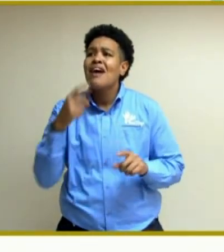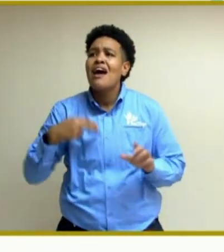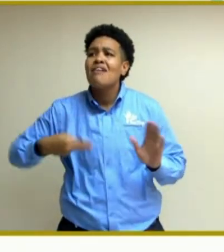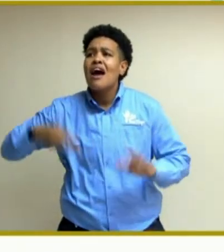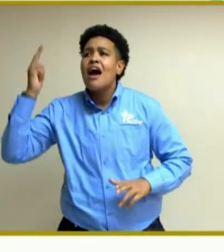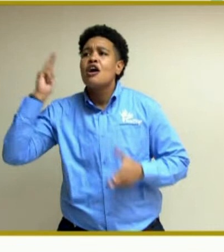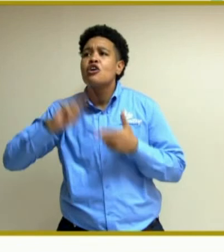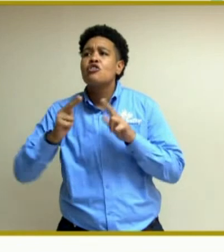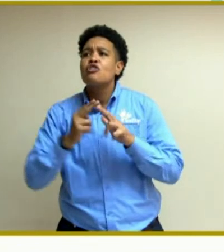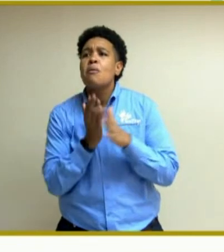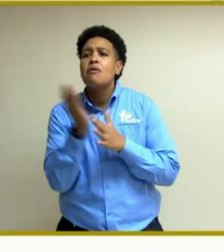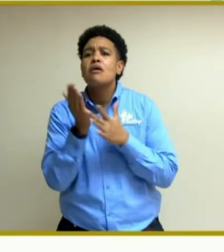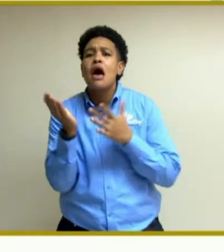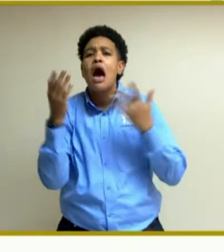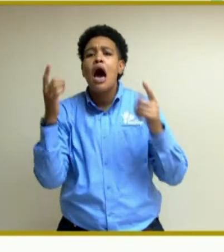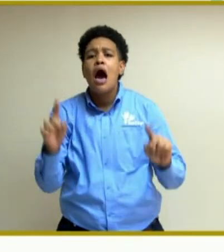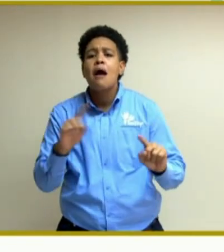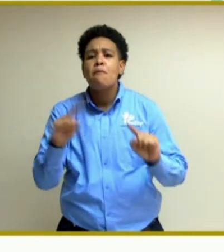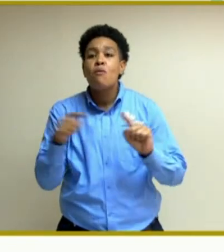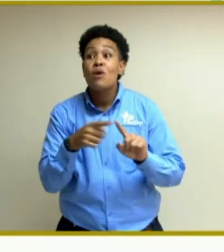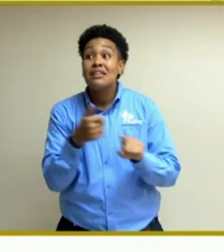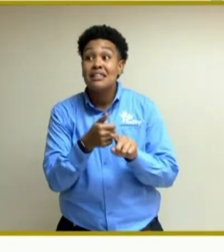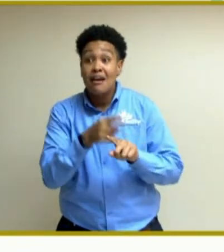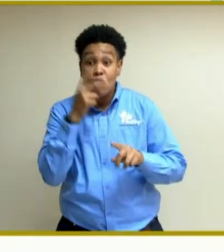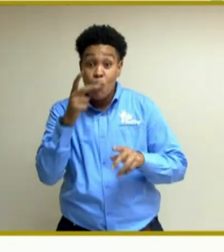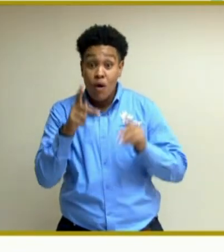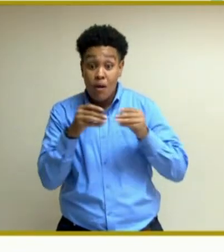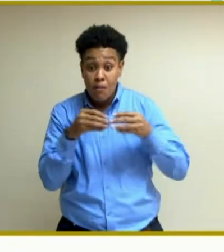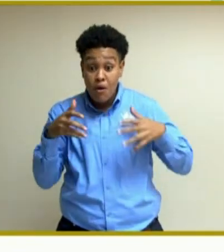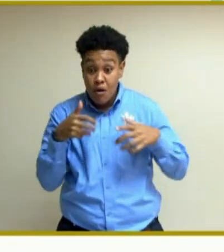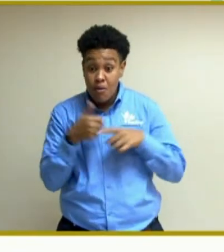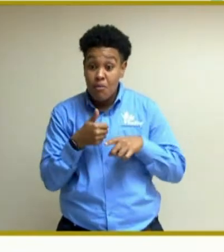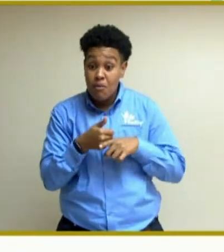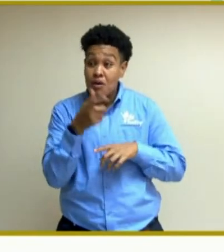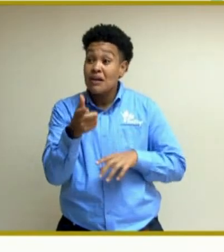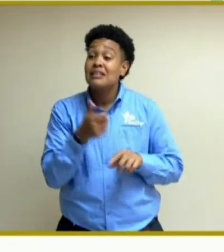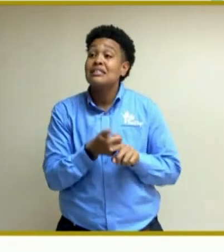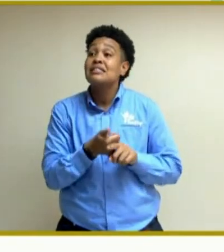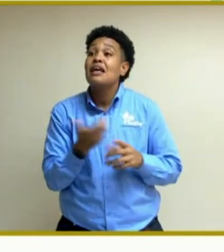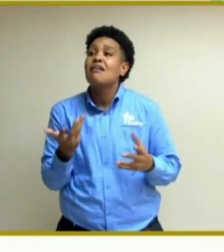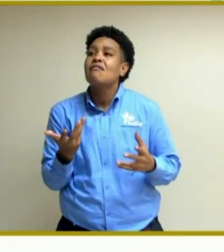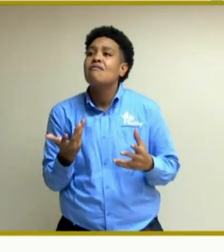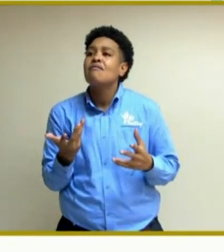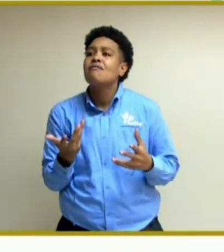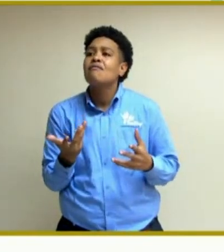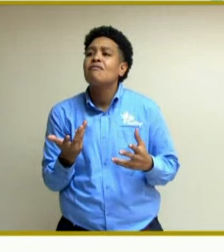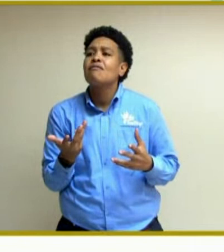case fatality rate. When we look at the deaths per population, next slide,